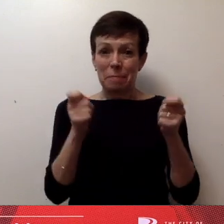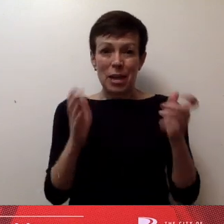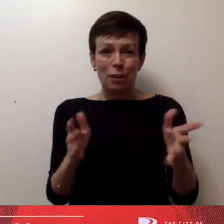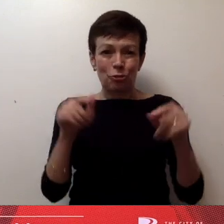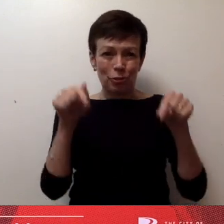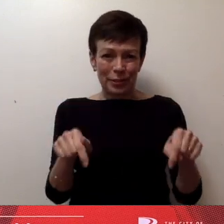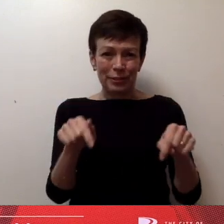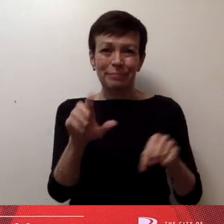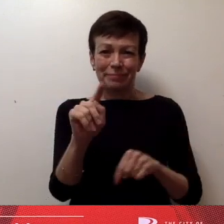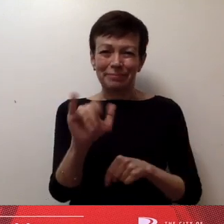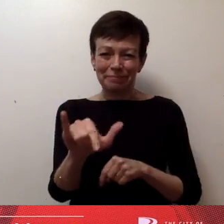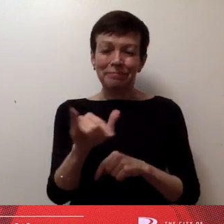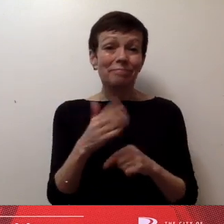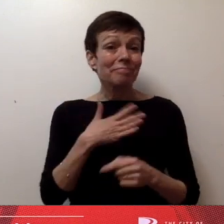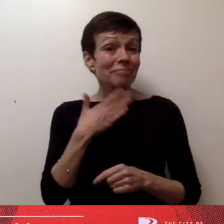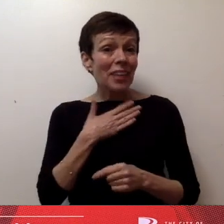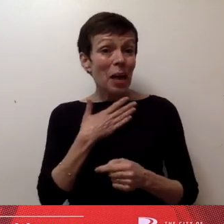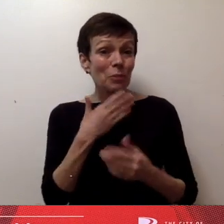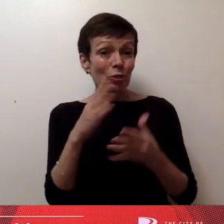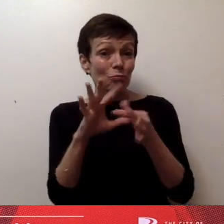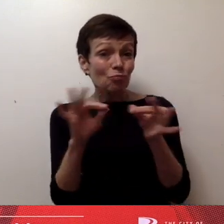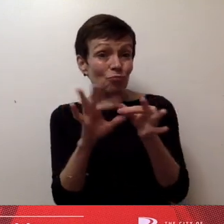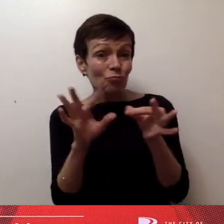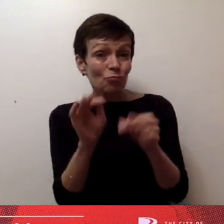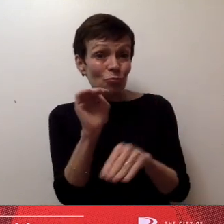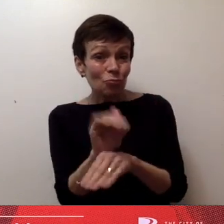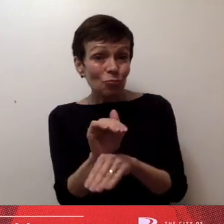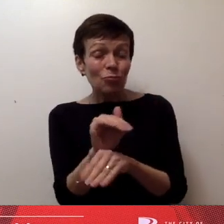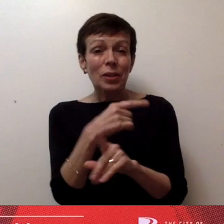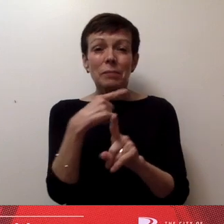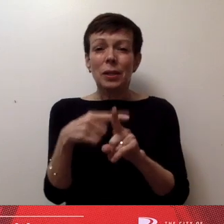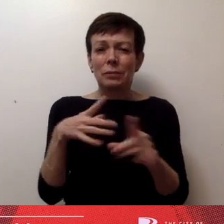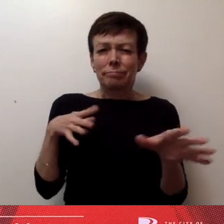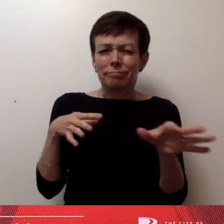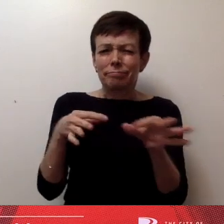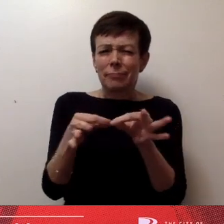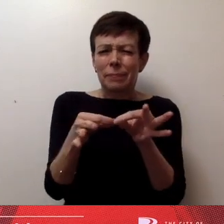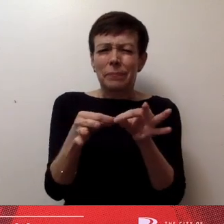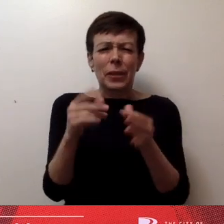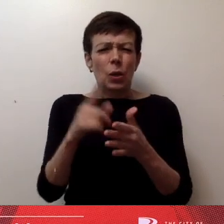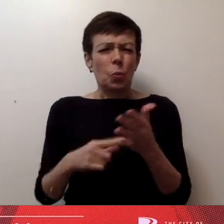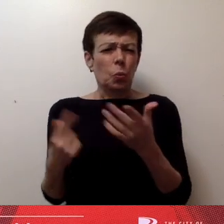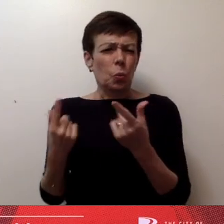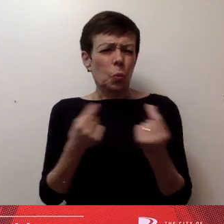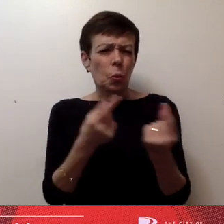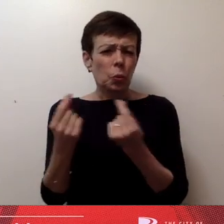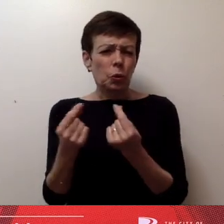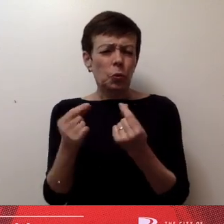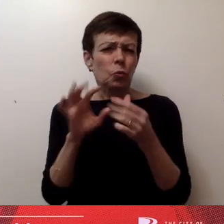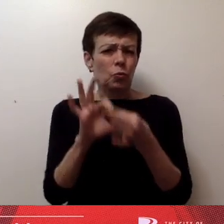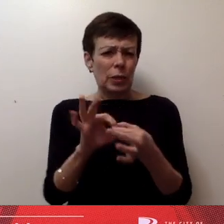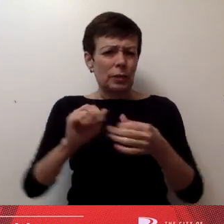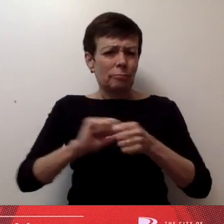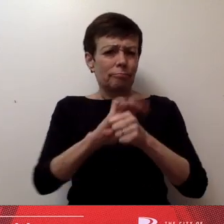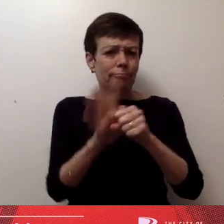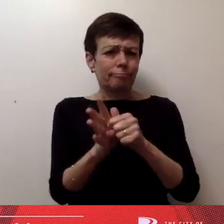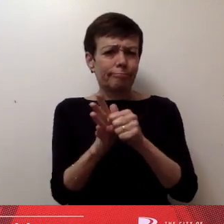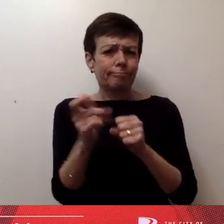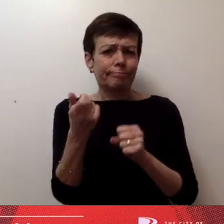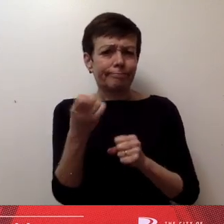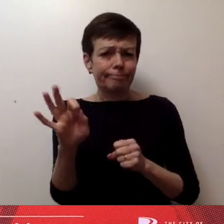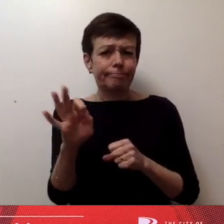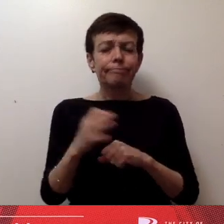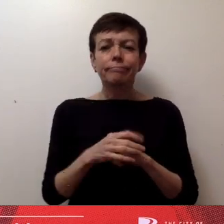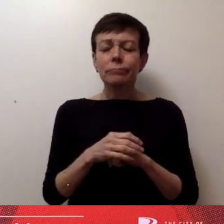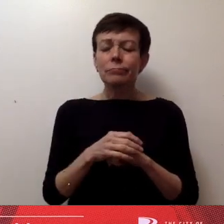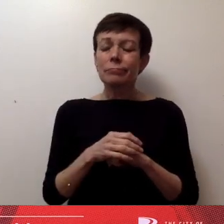this evening and to provide an update on our municipal response to COVID-19. I want to say a heartfelt thanks